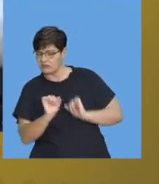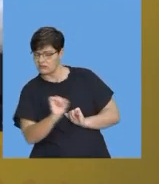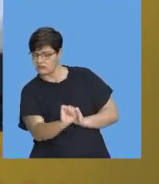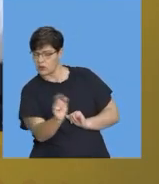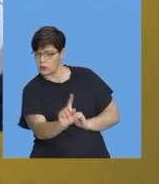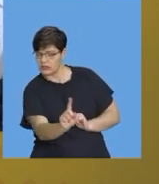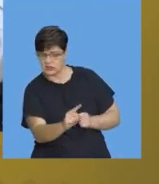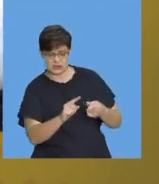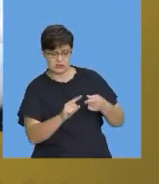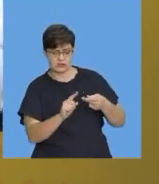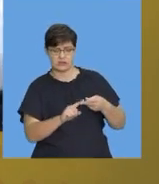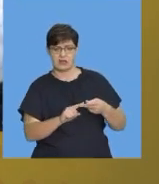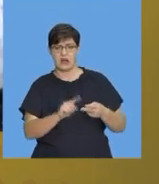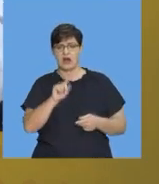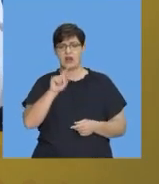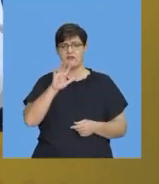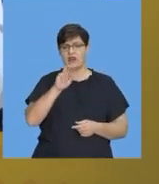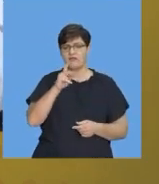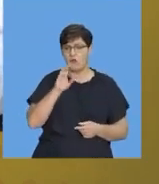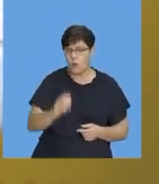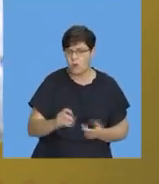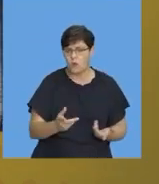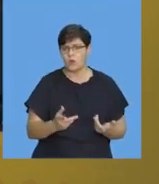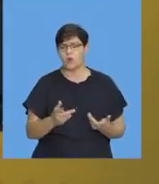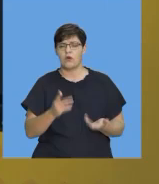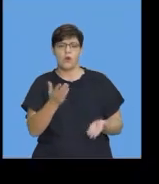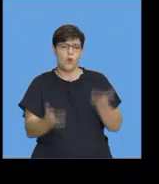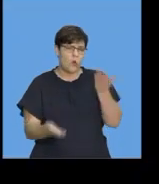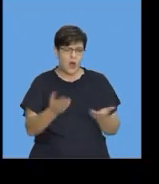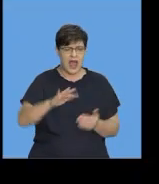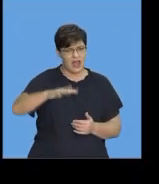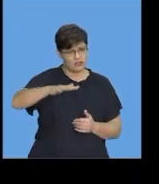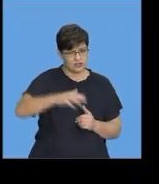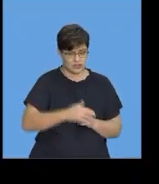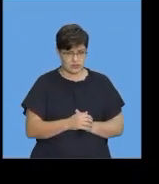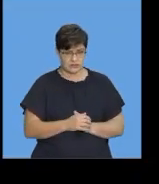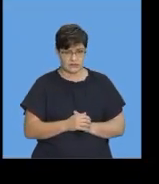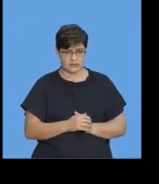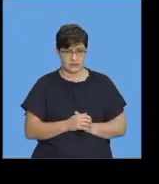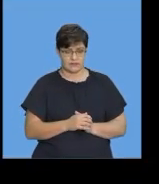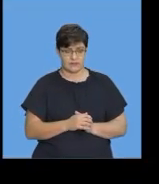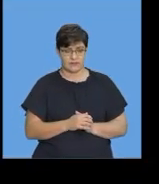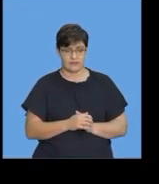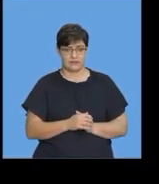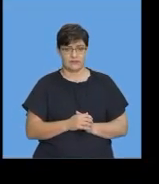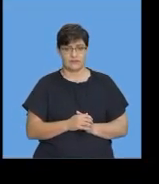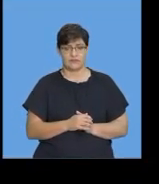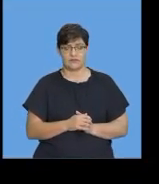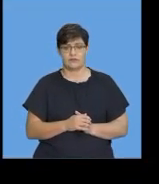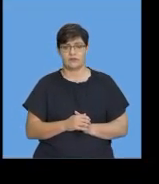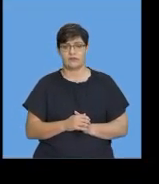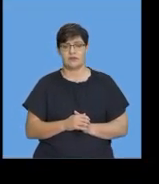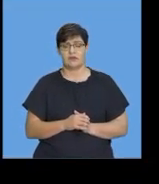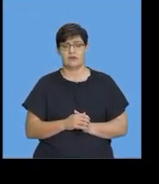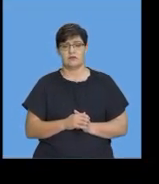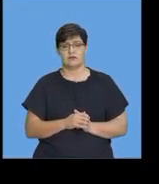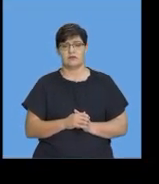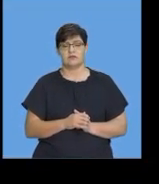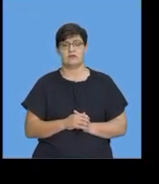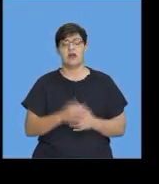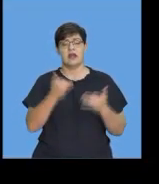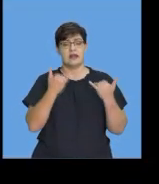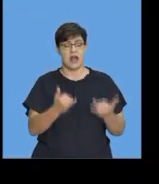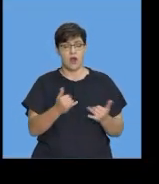identification, FIFO, weighted average. Okay, let's look at the information that we have here. We